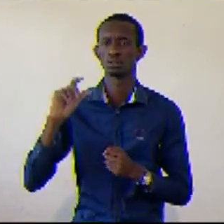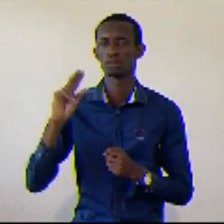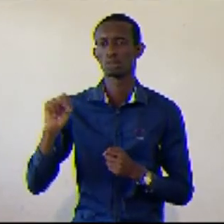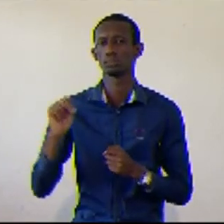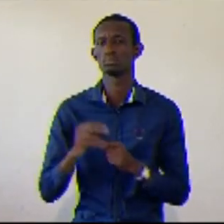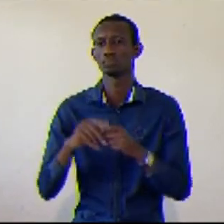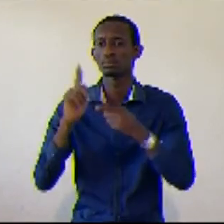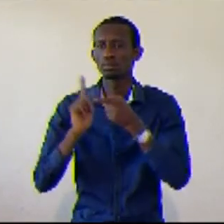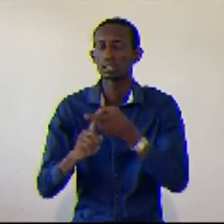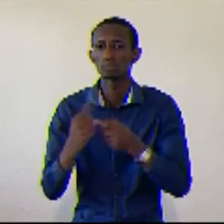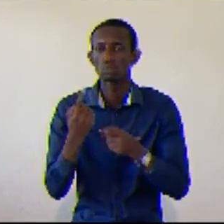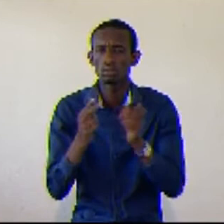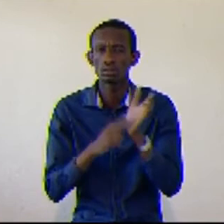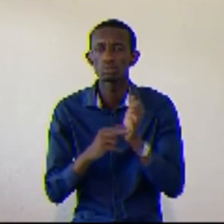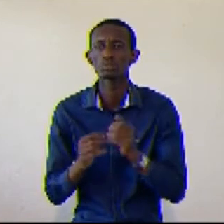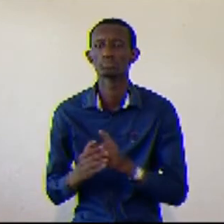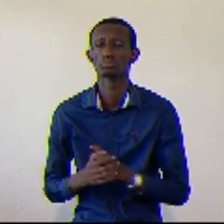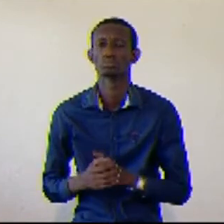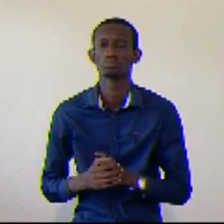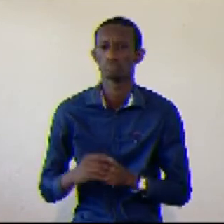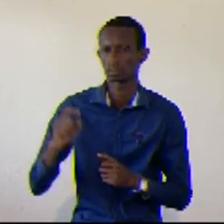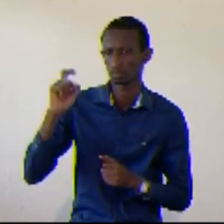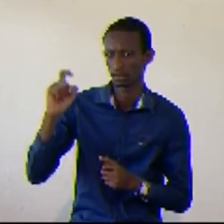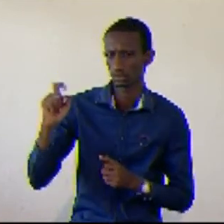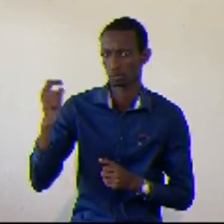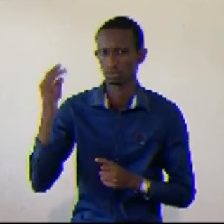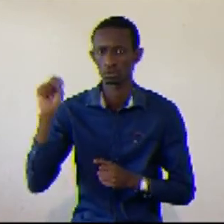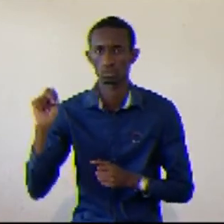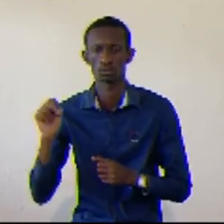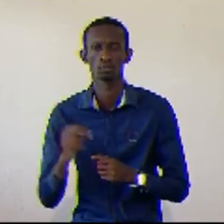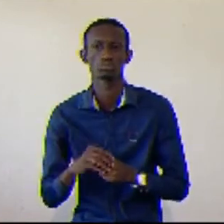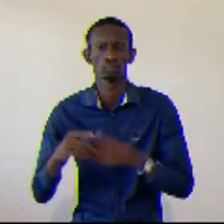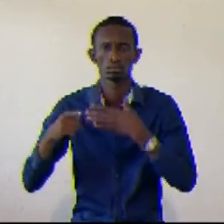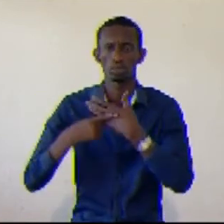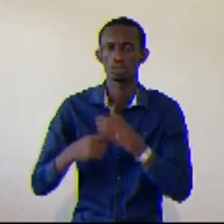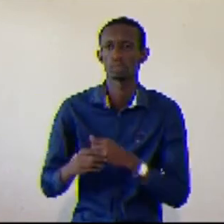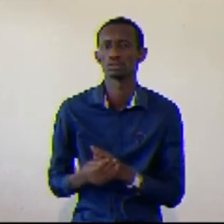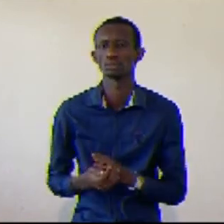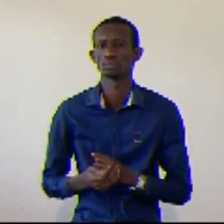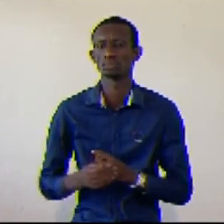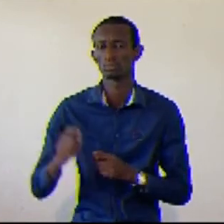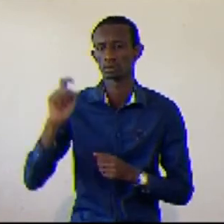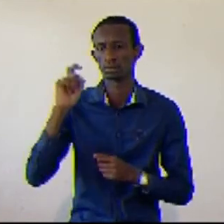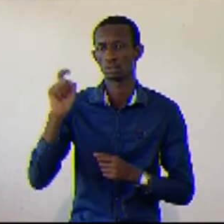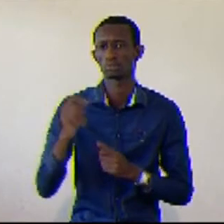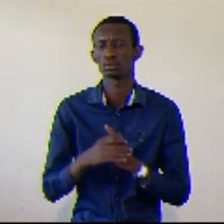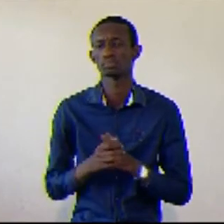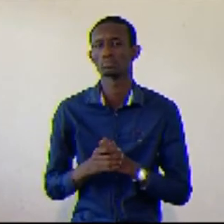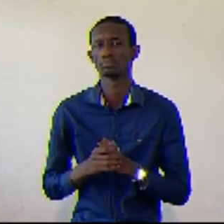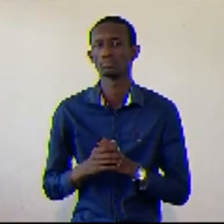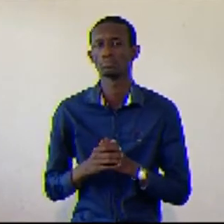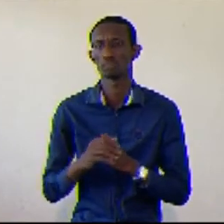plus 1 is equal to xn minus f of xn divided by f derivative of